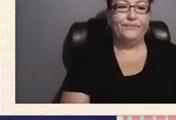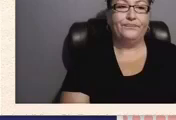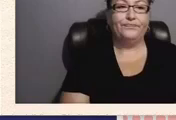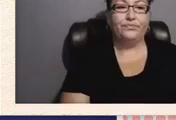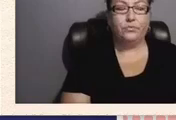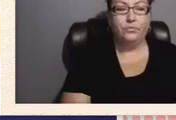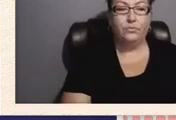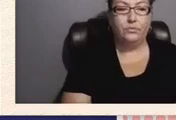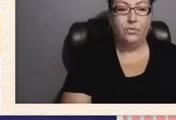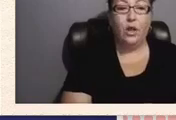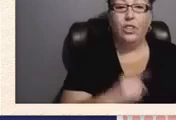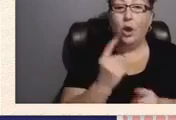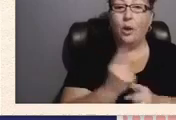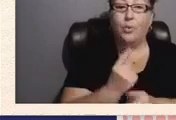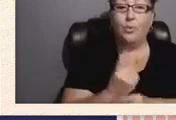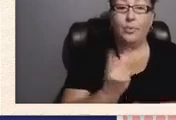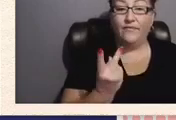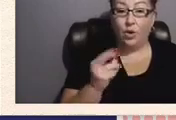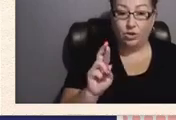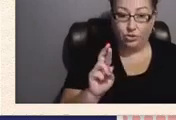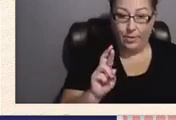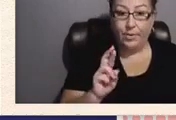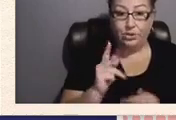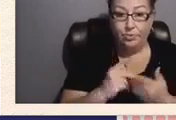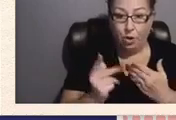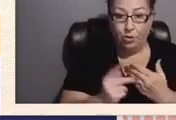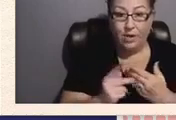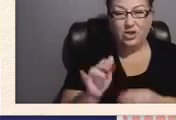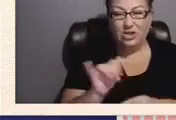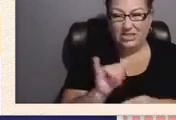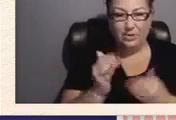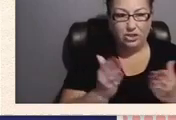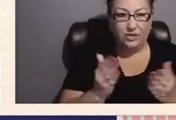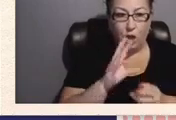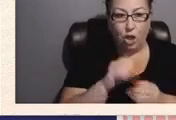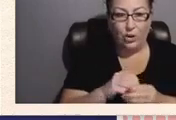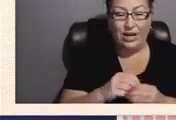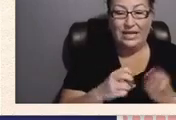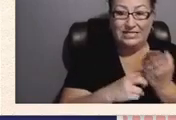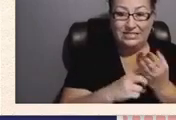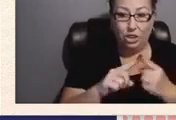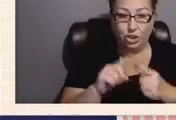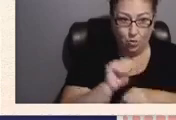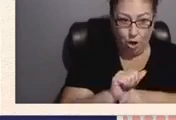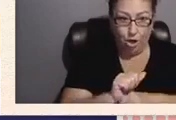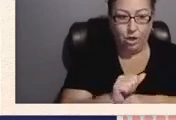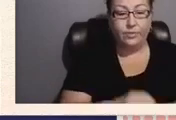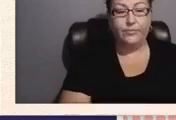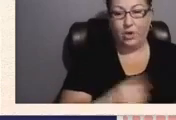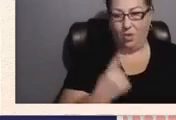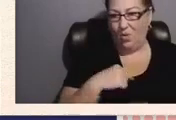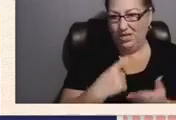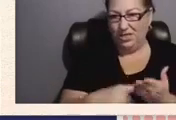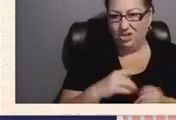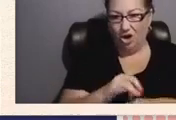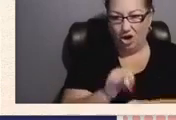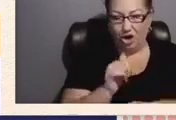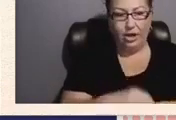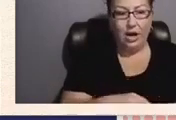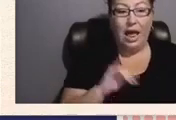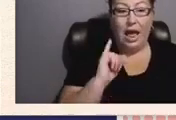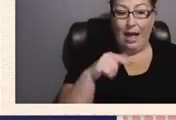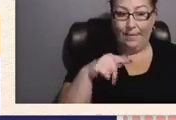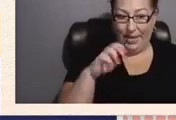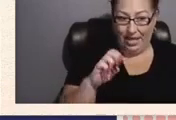The appropriate vocational rehabilitation programs or similar services include Ticket to Work, like we discussed earlier, an IPE